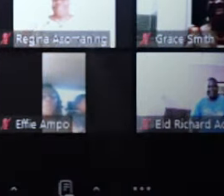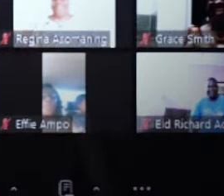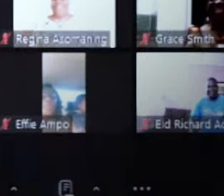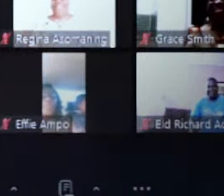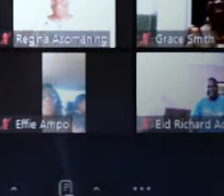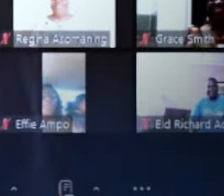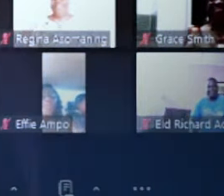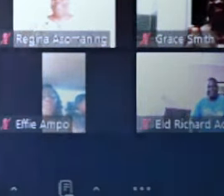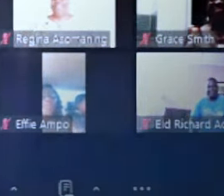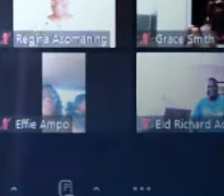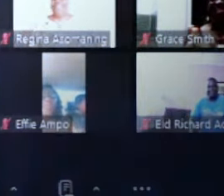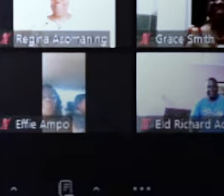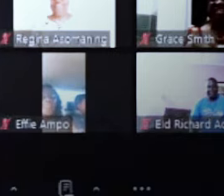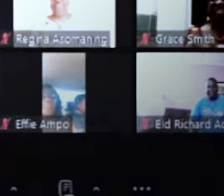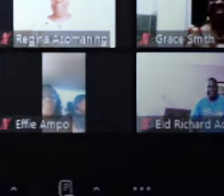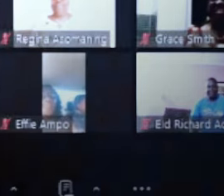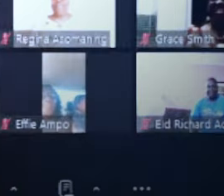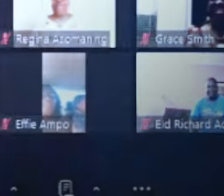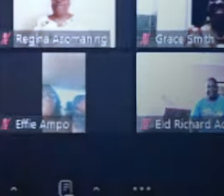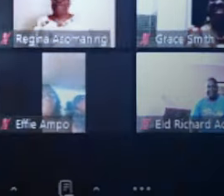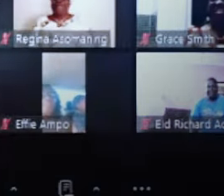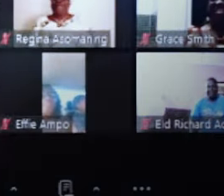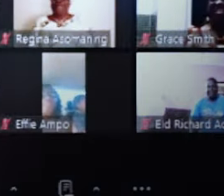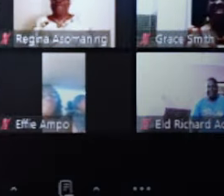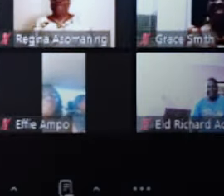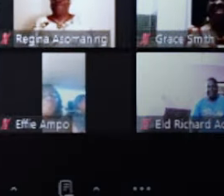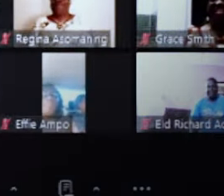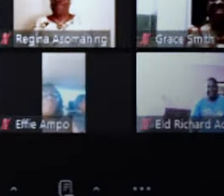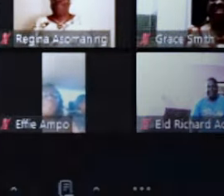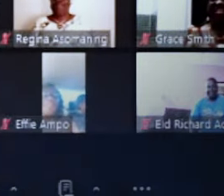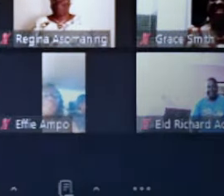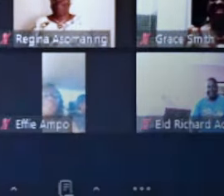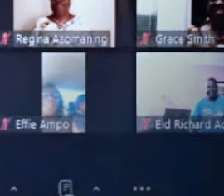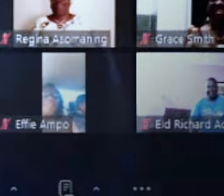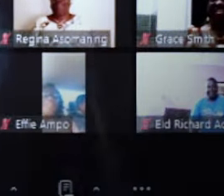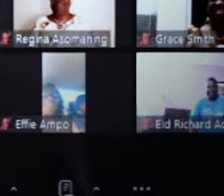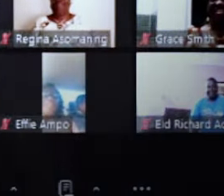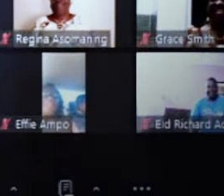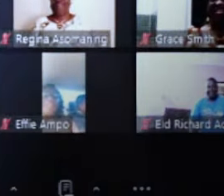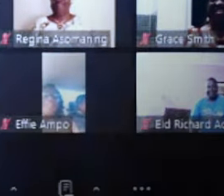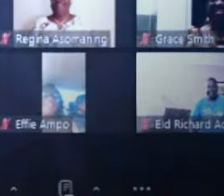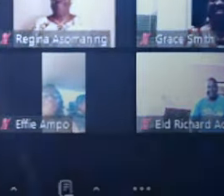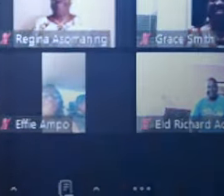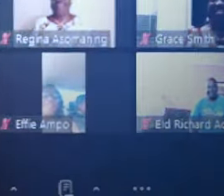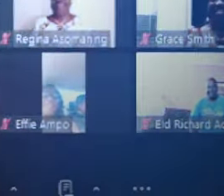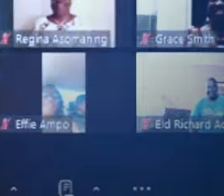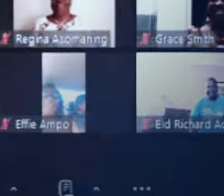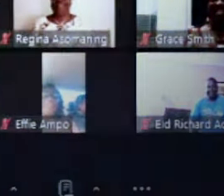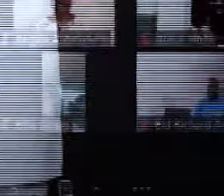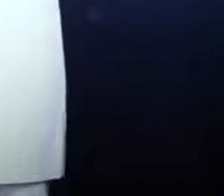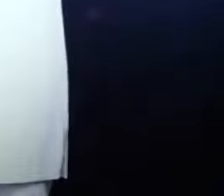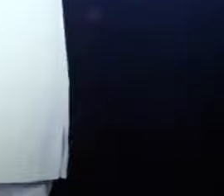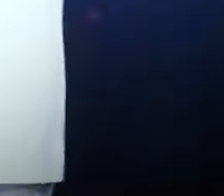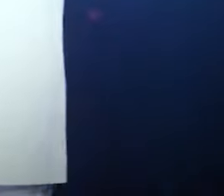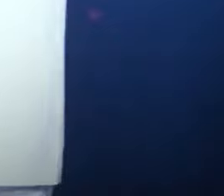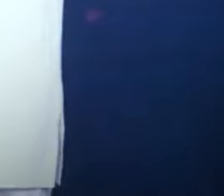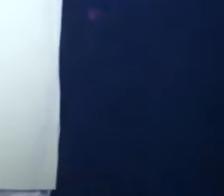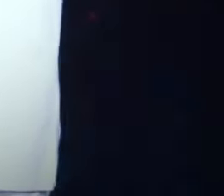Okay. Okay. So let's move on. Now, illustration number two. Luke 15,